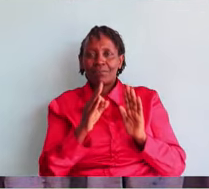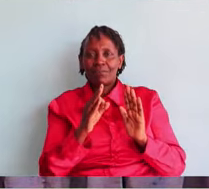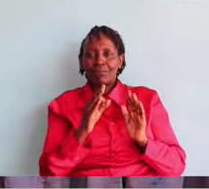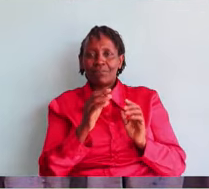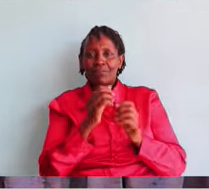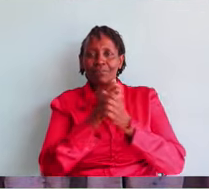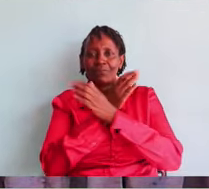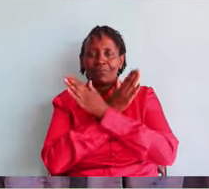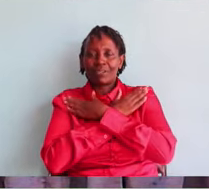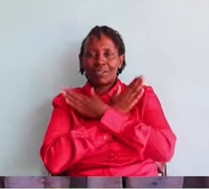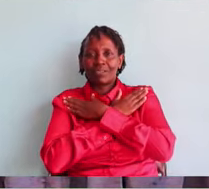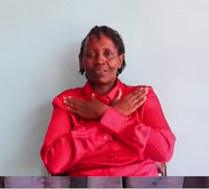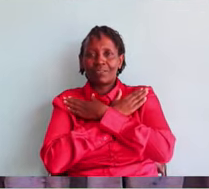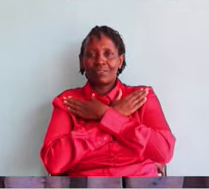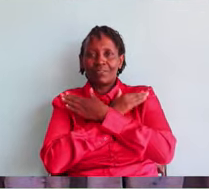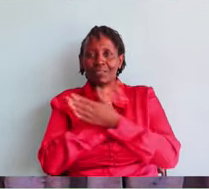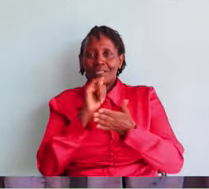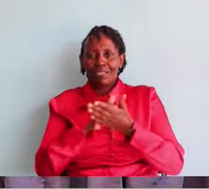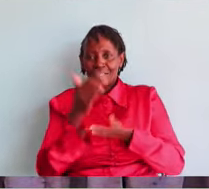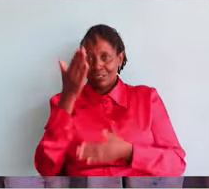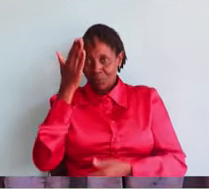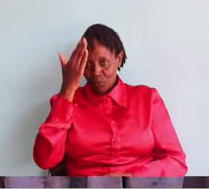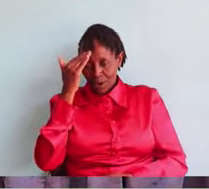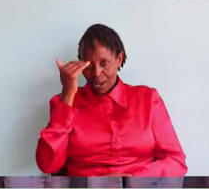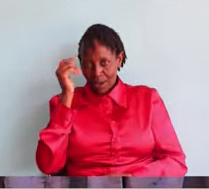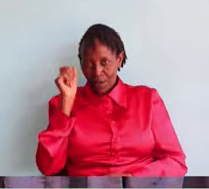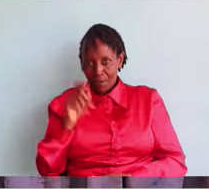we also need to cultivate that